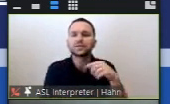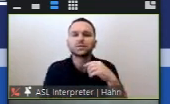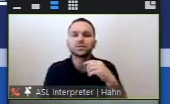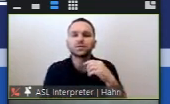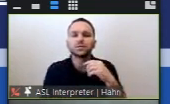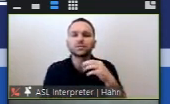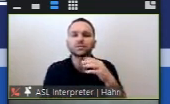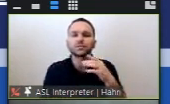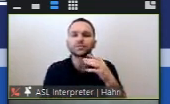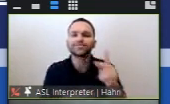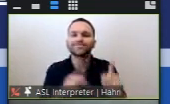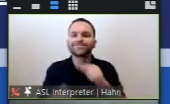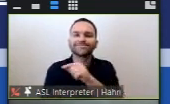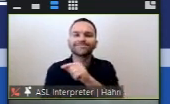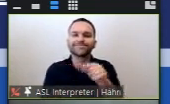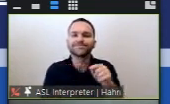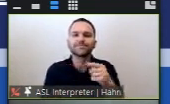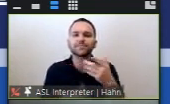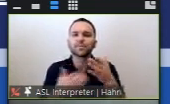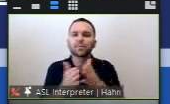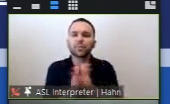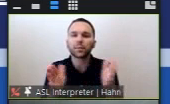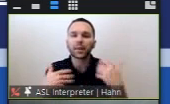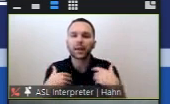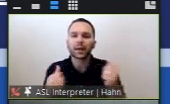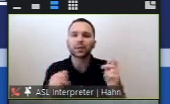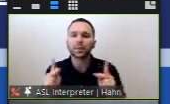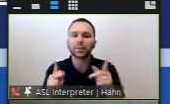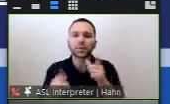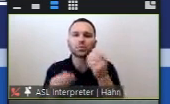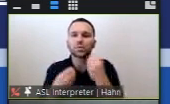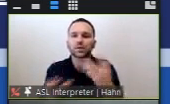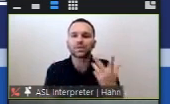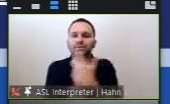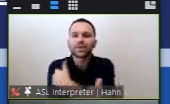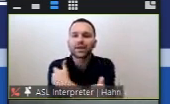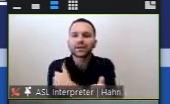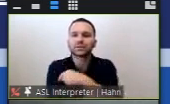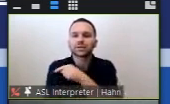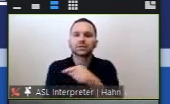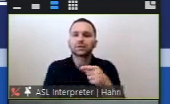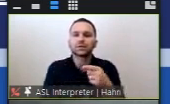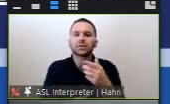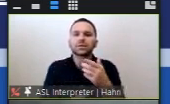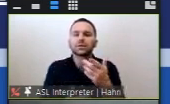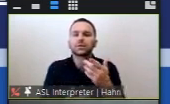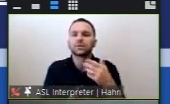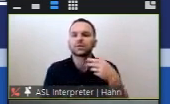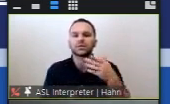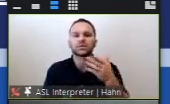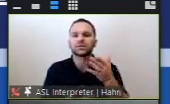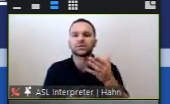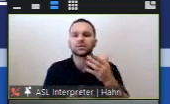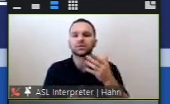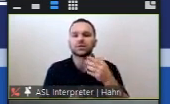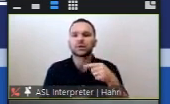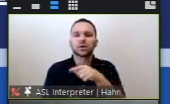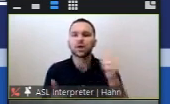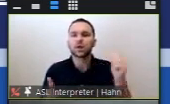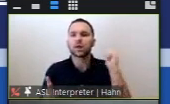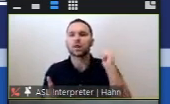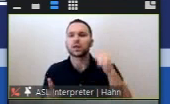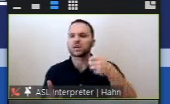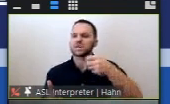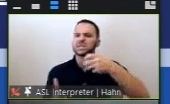folks, public health folks who are giving vaccines, that they had some issues getting harassed over the weekend and they had to pull back on their efforts. Have